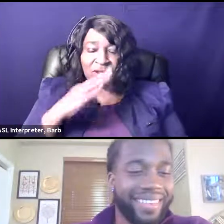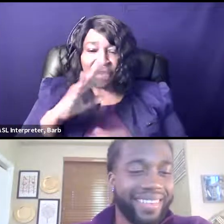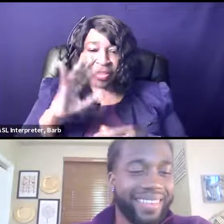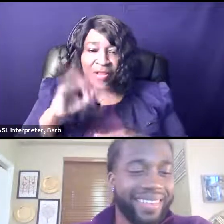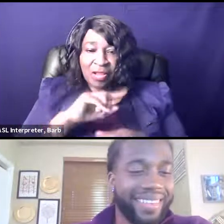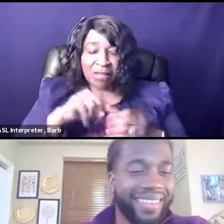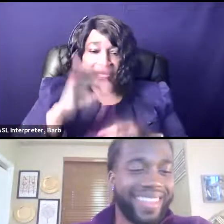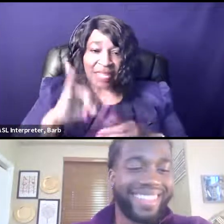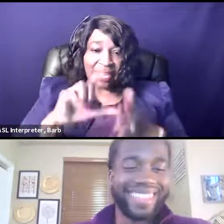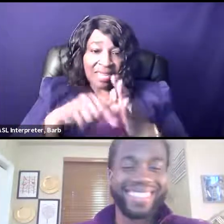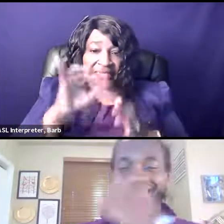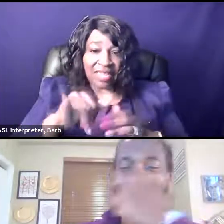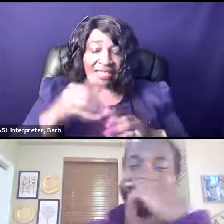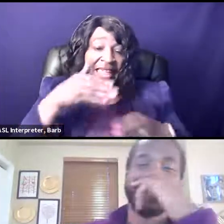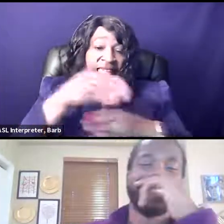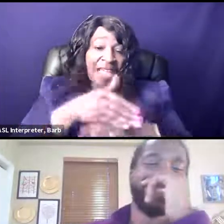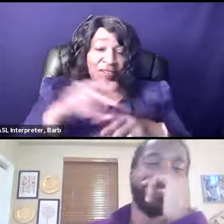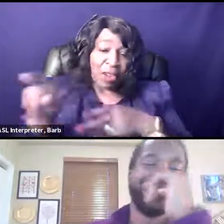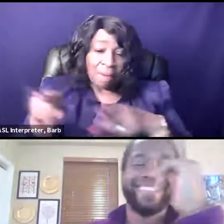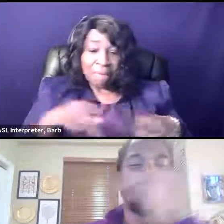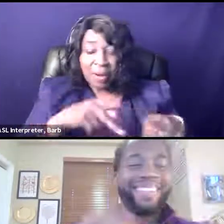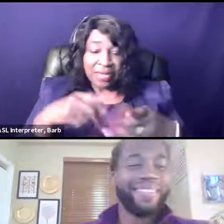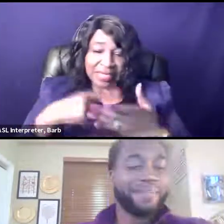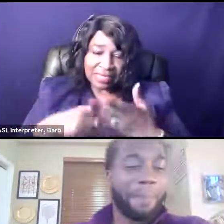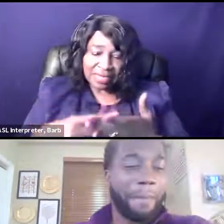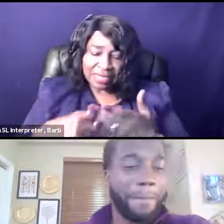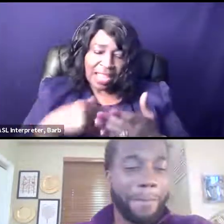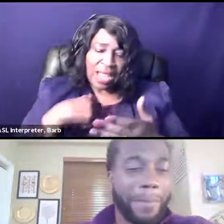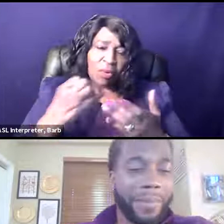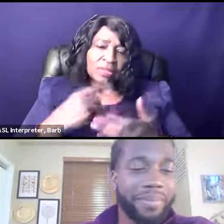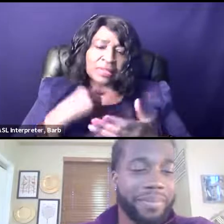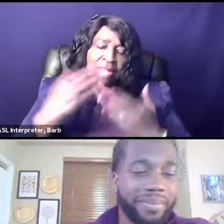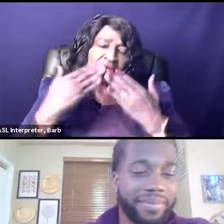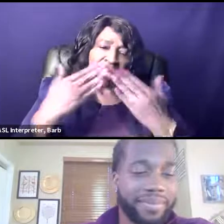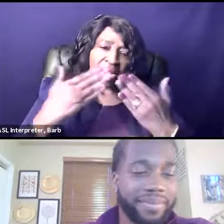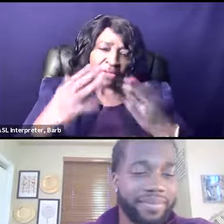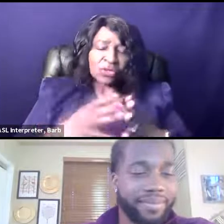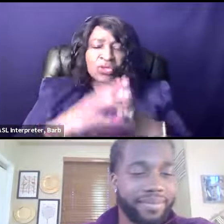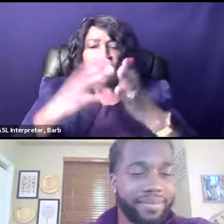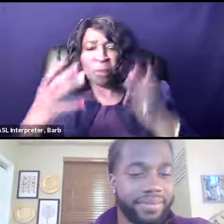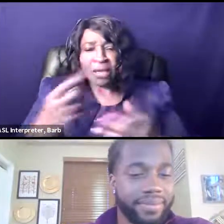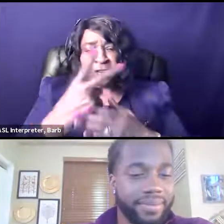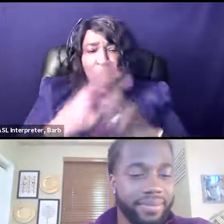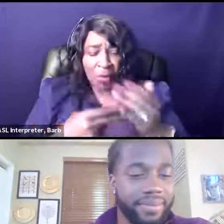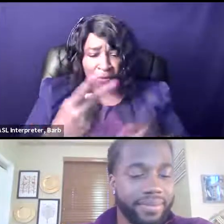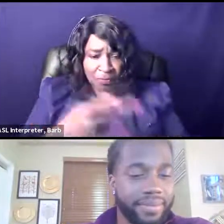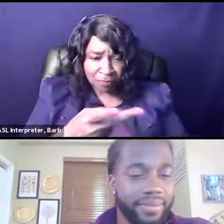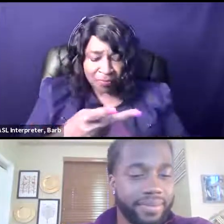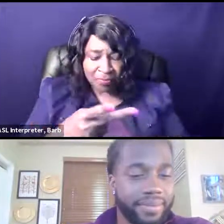the after party discussion. I want to say thank you so much to both of you. I think that,